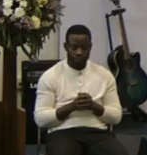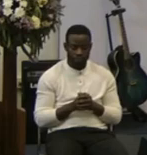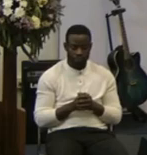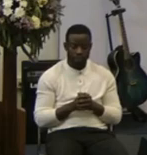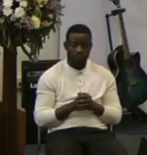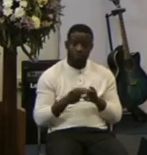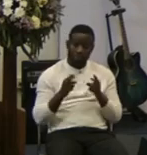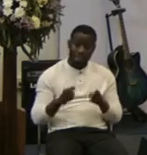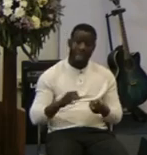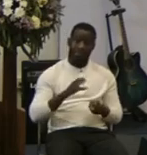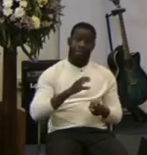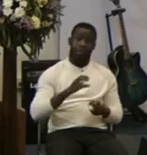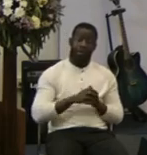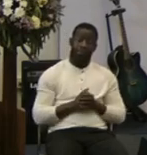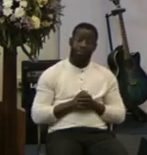of cancer.